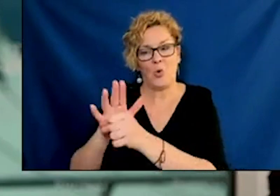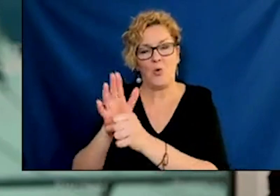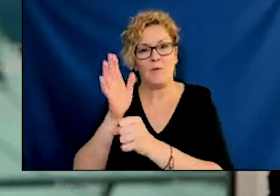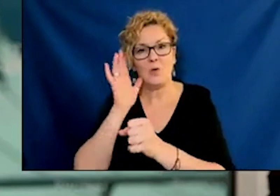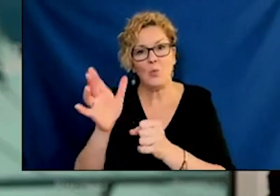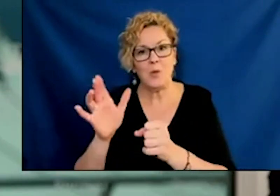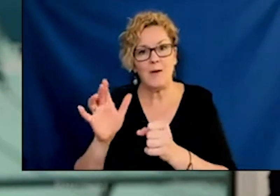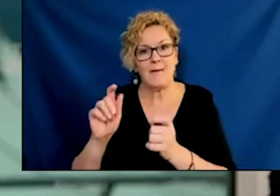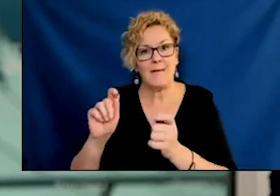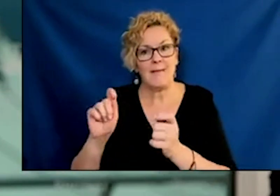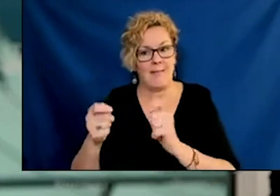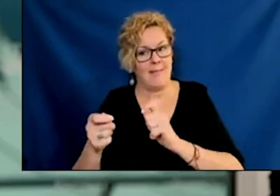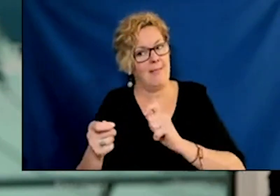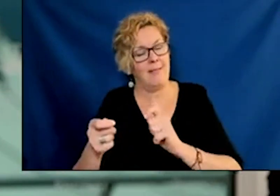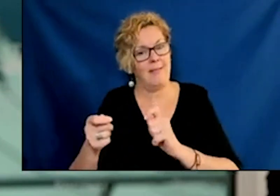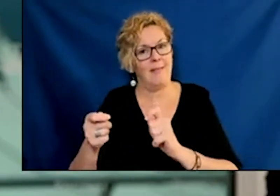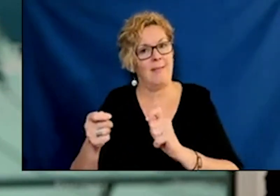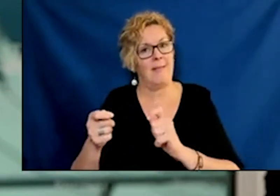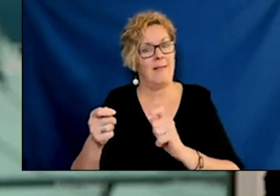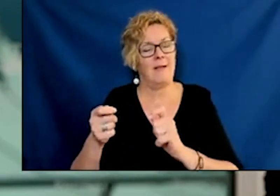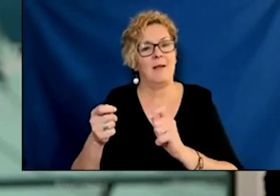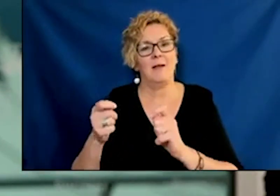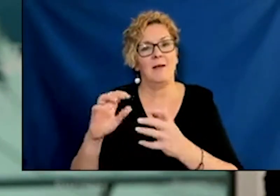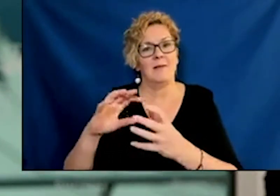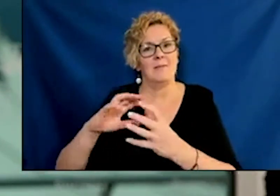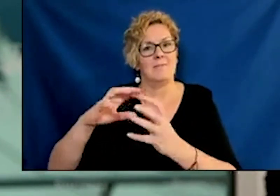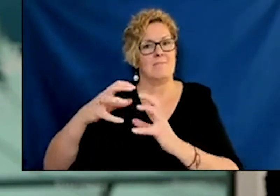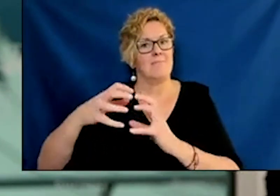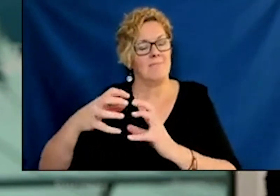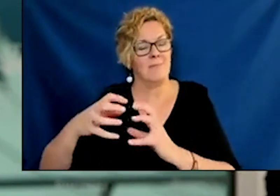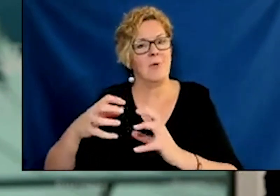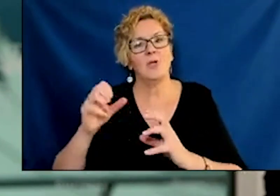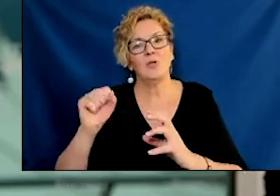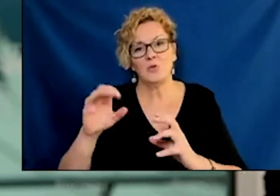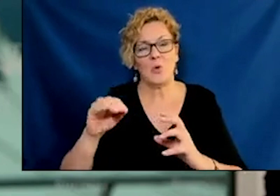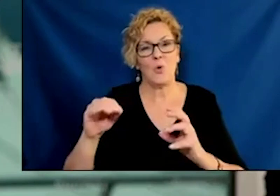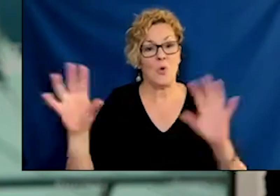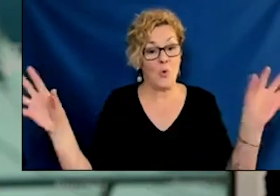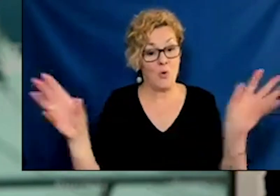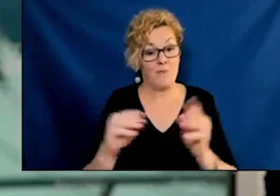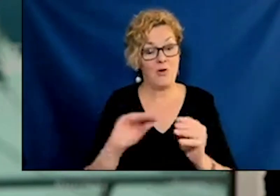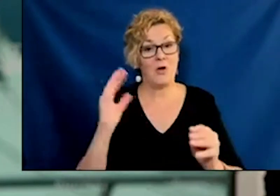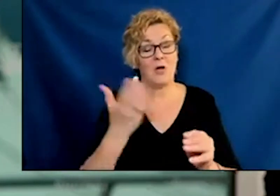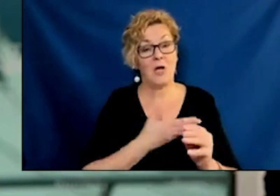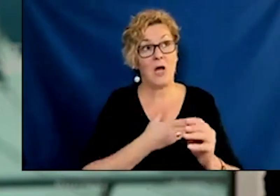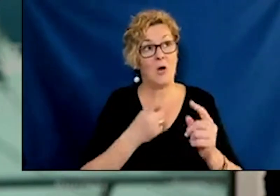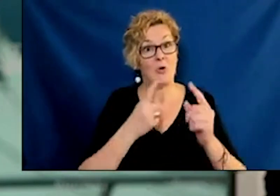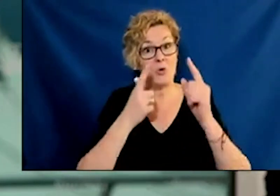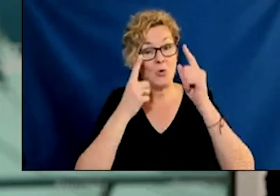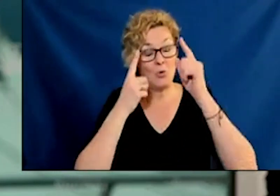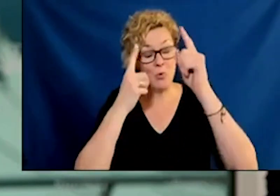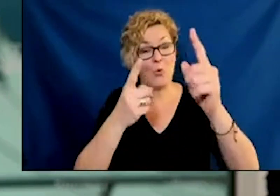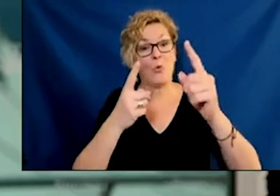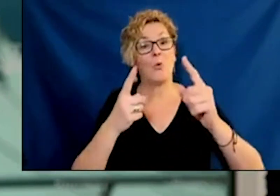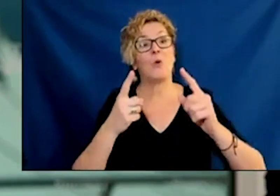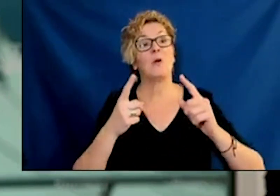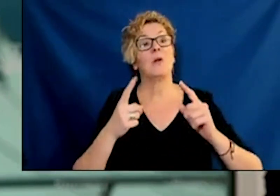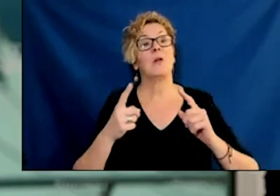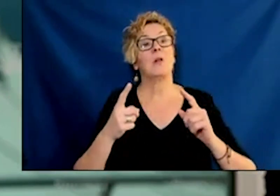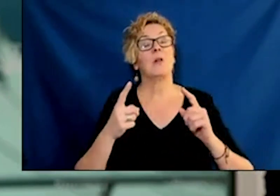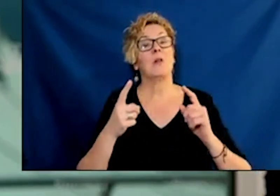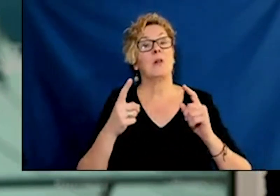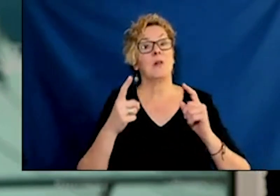widely. So our goal is to minimize morbidity and mortality. That's the important